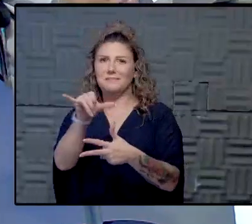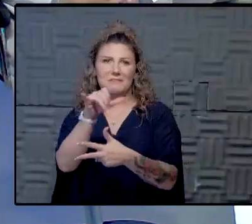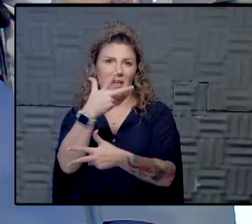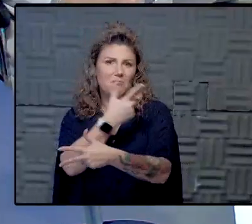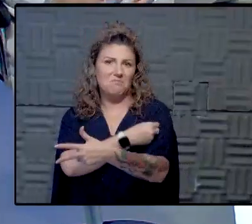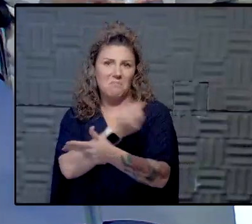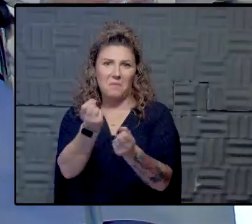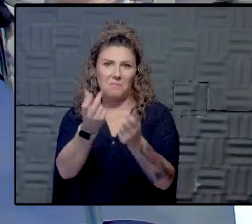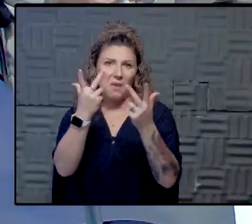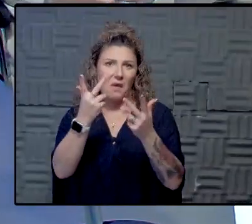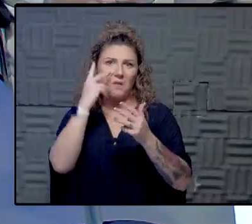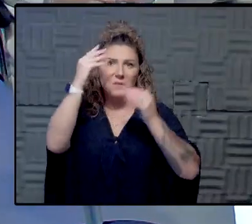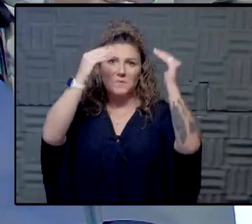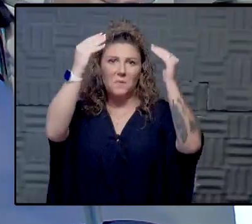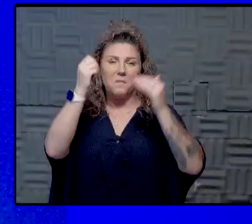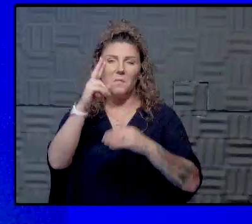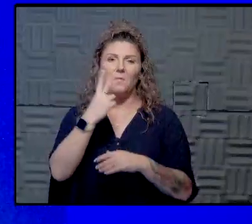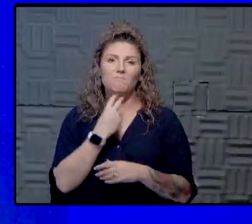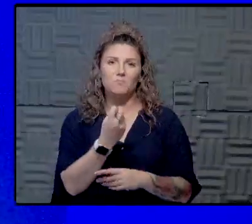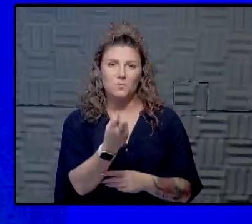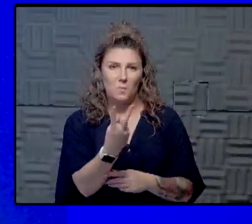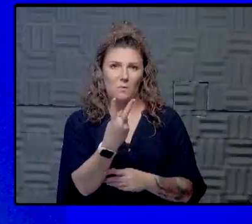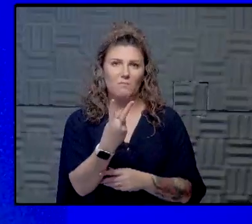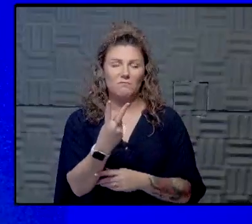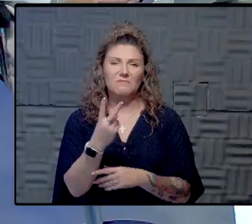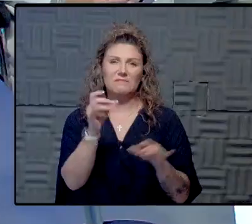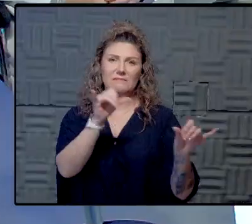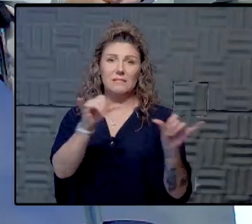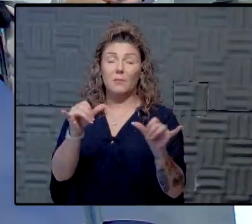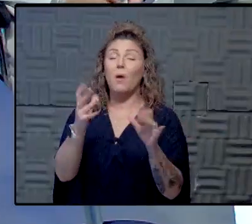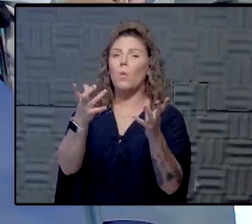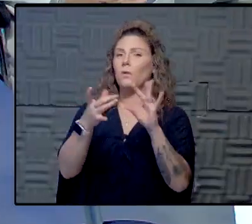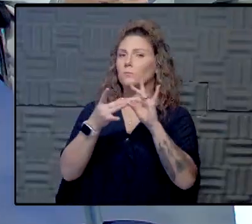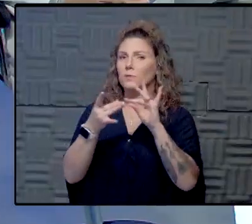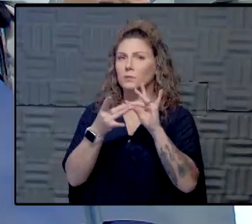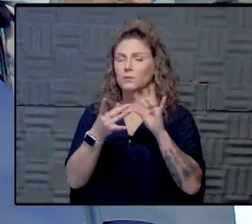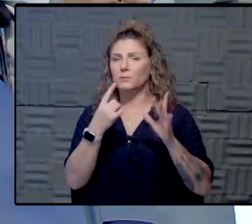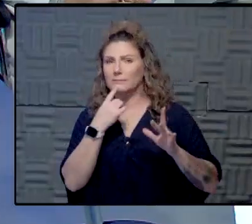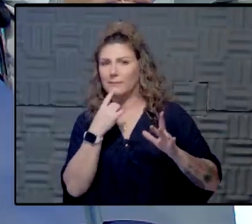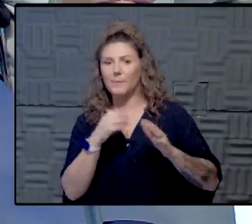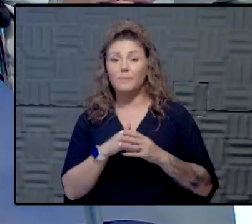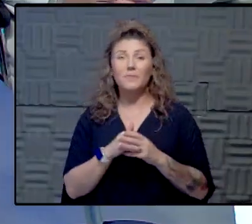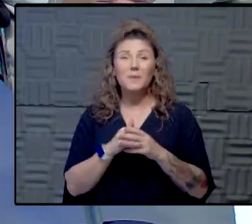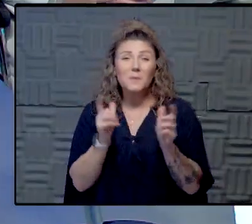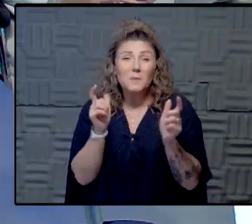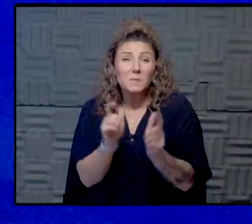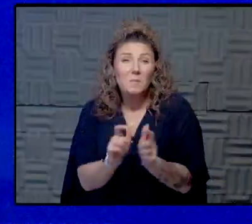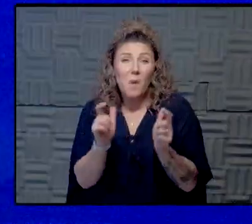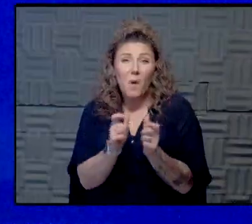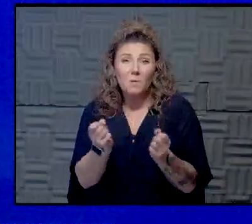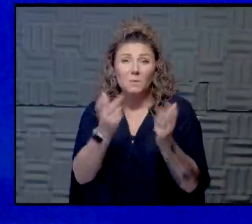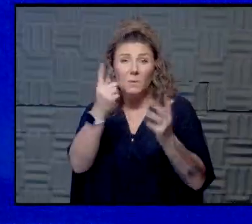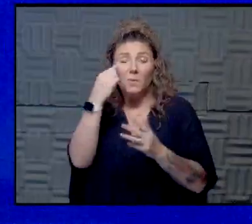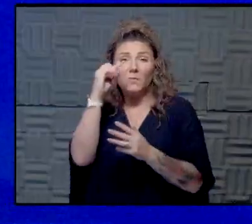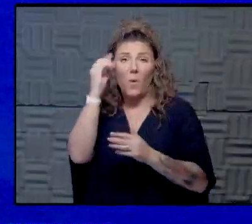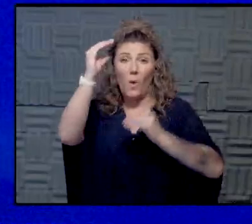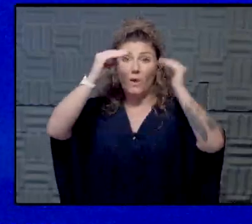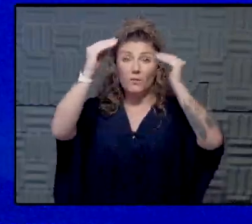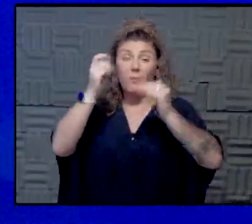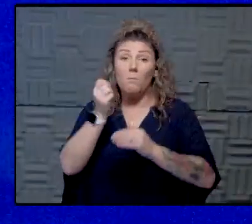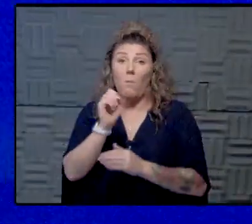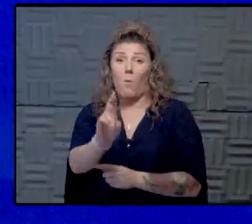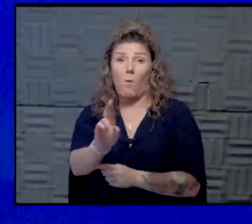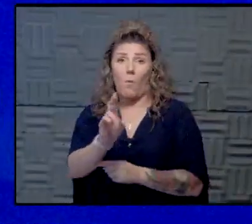adult or a 12-year-old would get their vaccine from. Yeah. And I would like to say, those are very small, minute doses for an adult